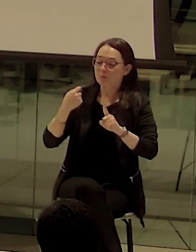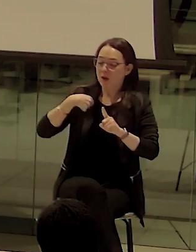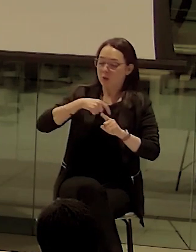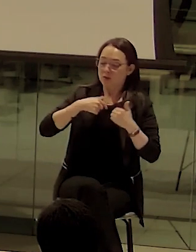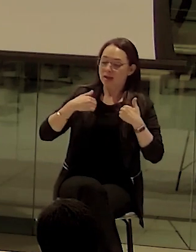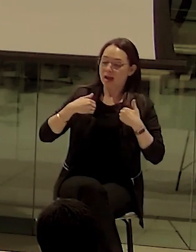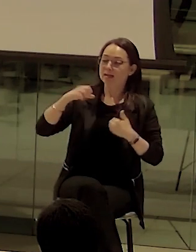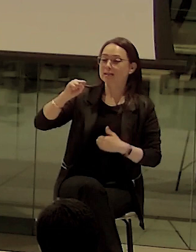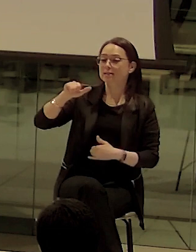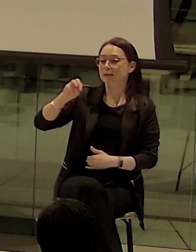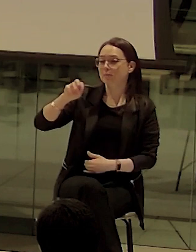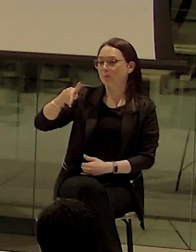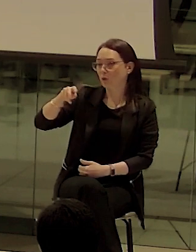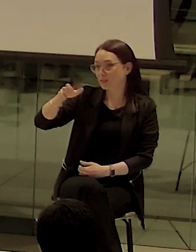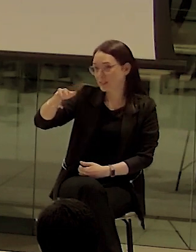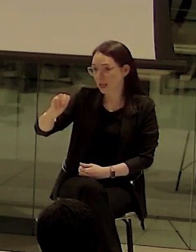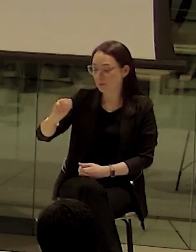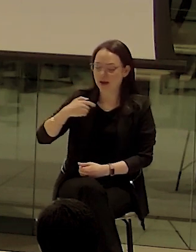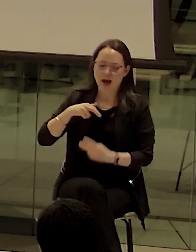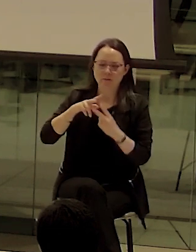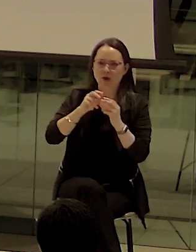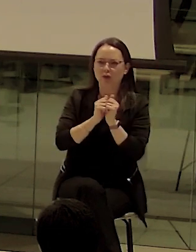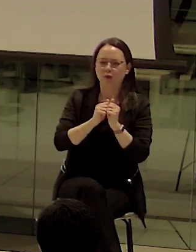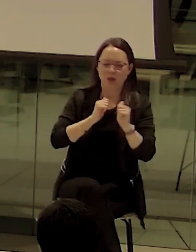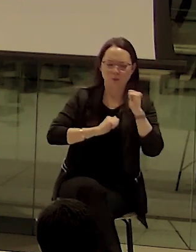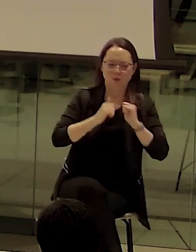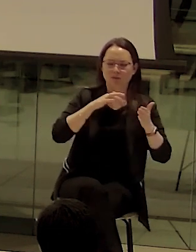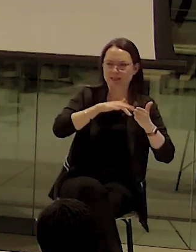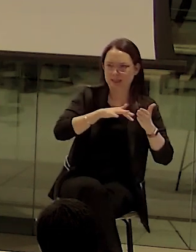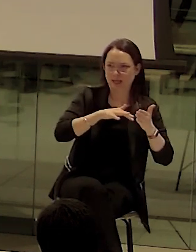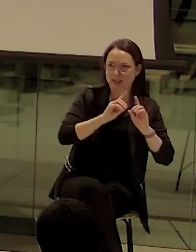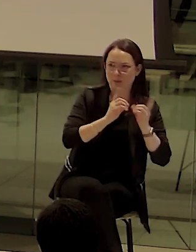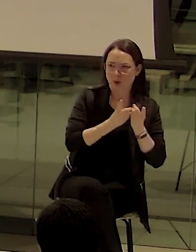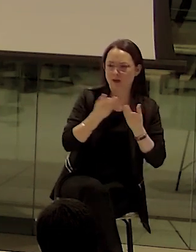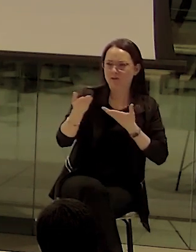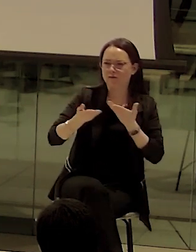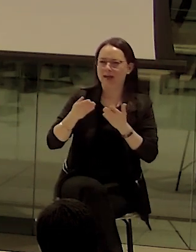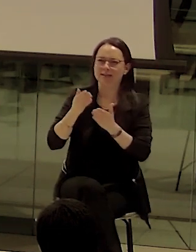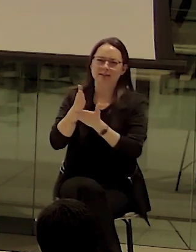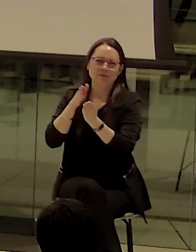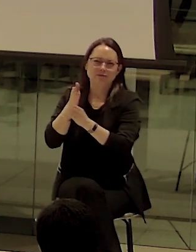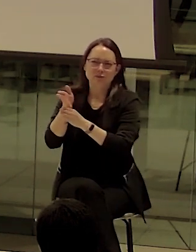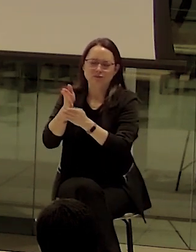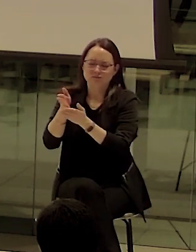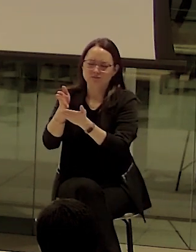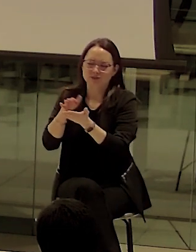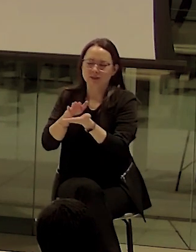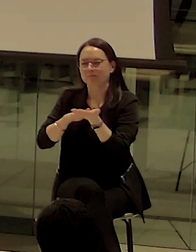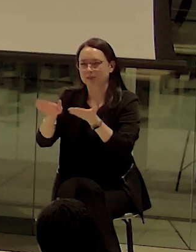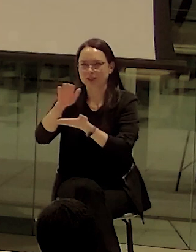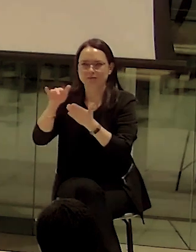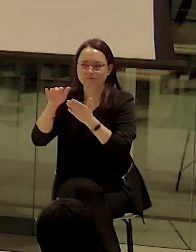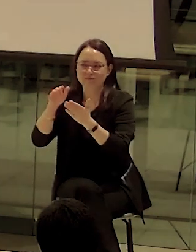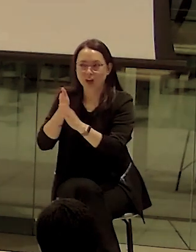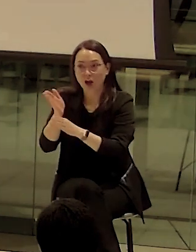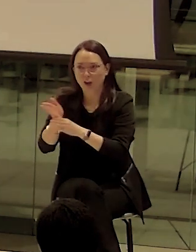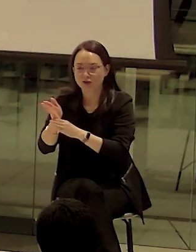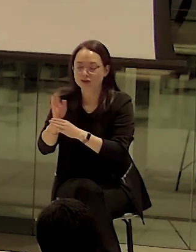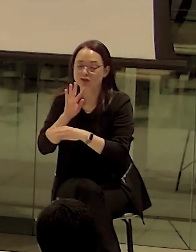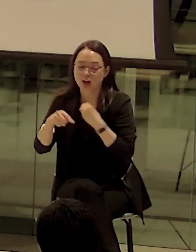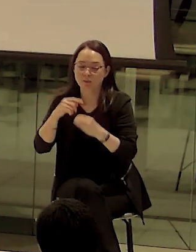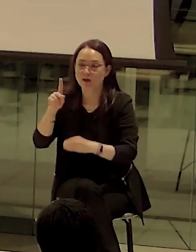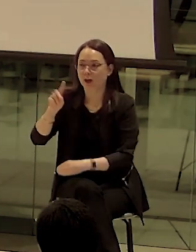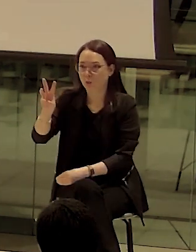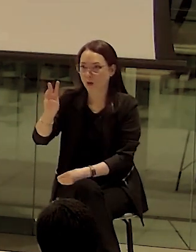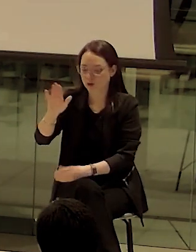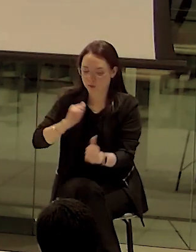I partnered with the Performance Studies Department and invited some scholars to come and talk about Carol Walker and performance. And that